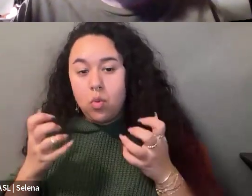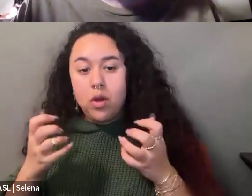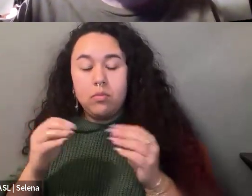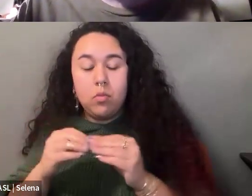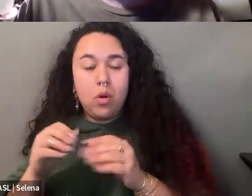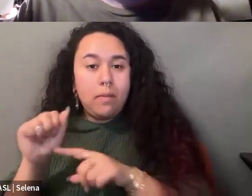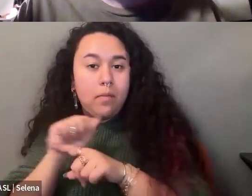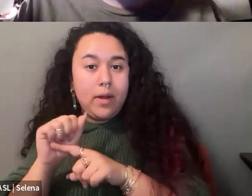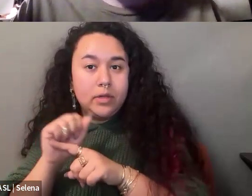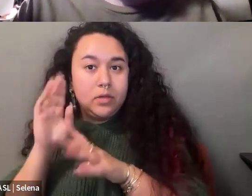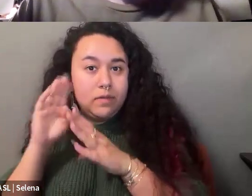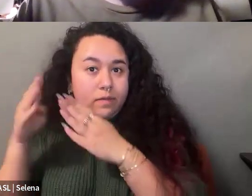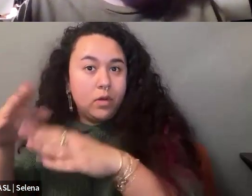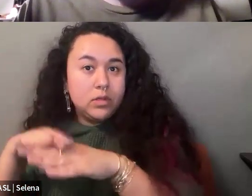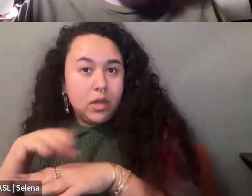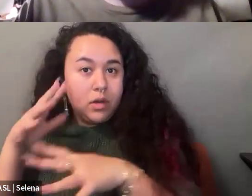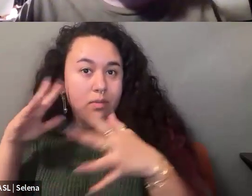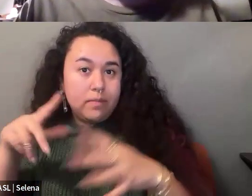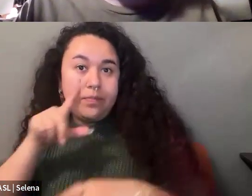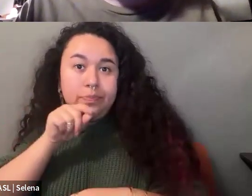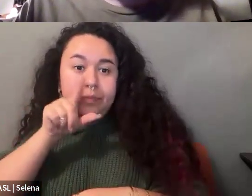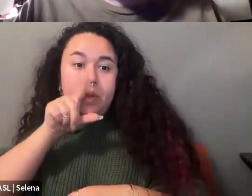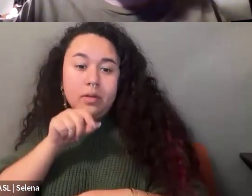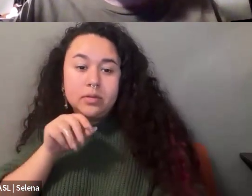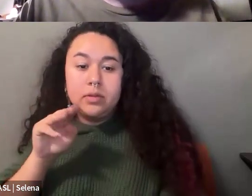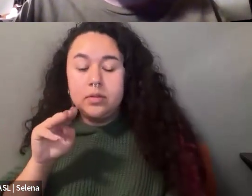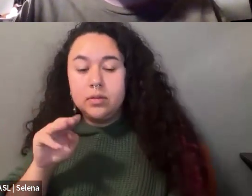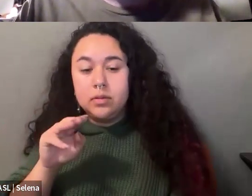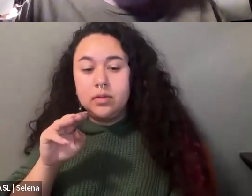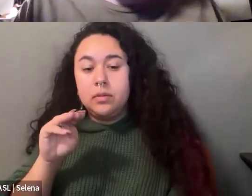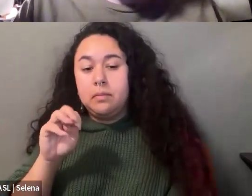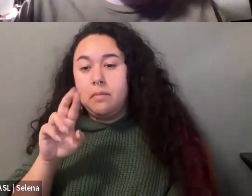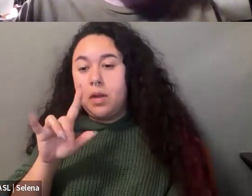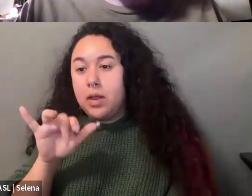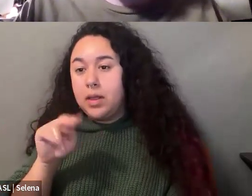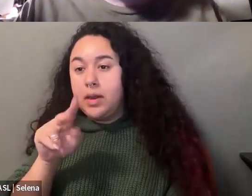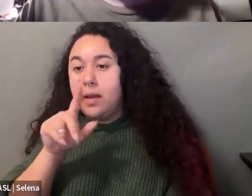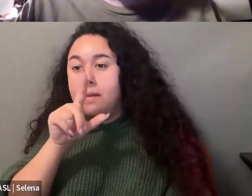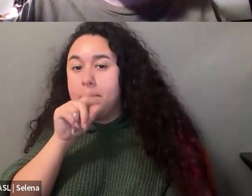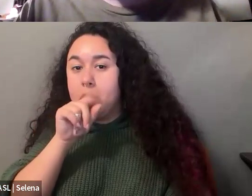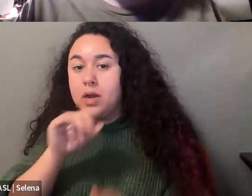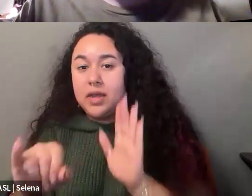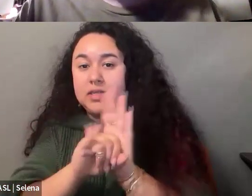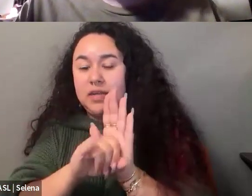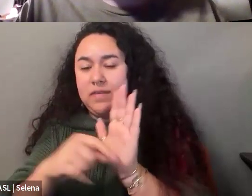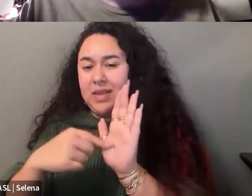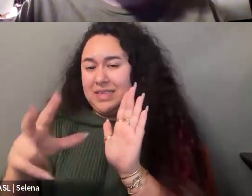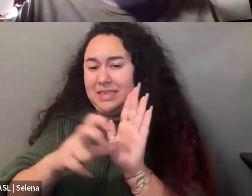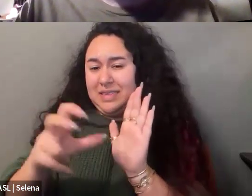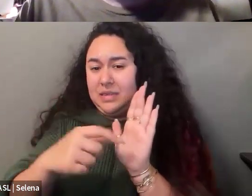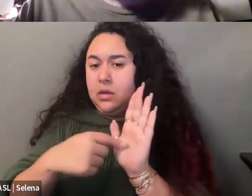sharpen their ears for bird sounds. I mean, Merlin ID, Bird ID, such a huge resource, and